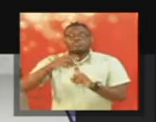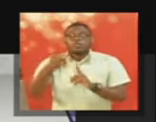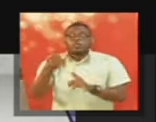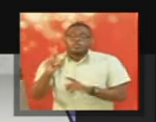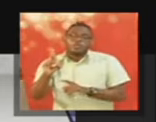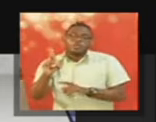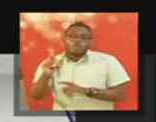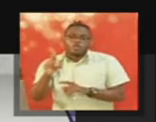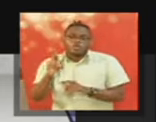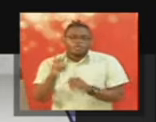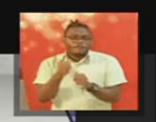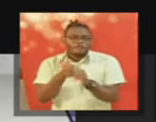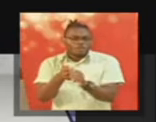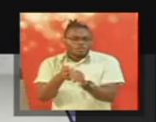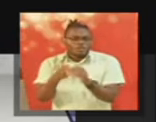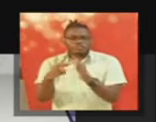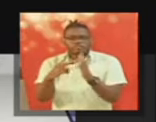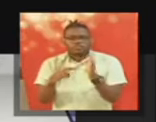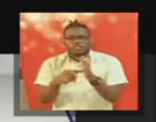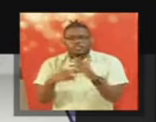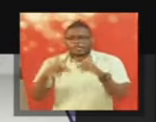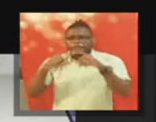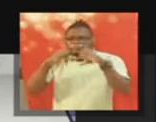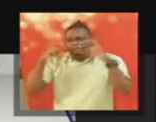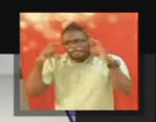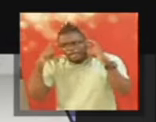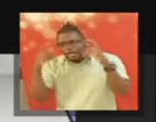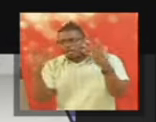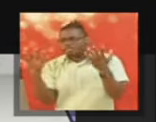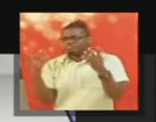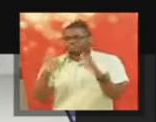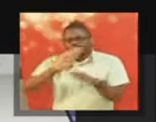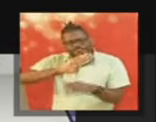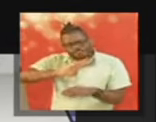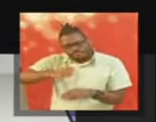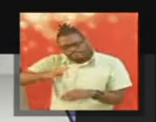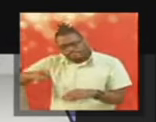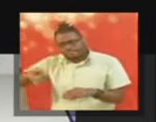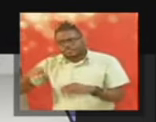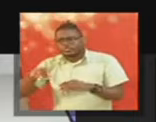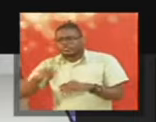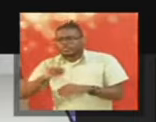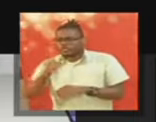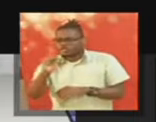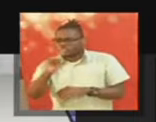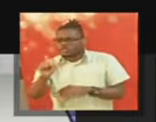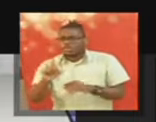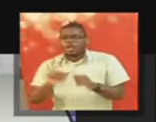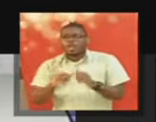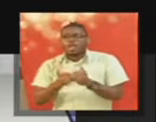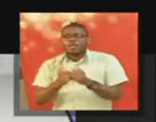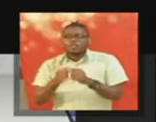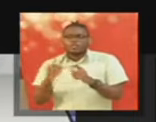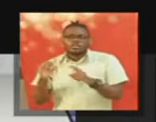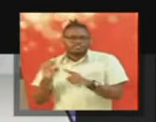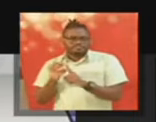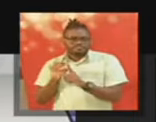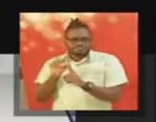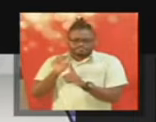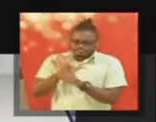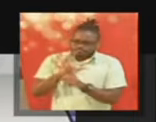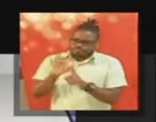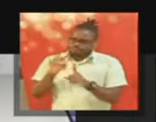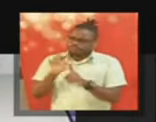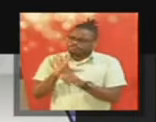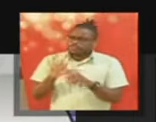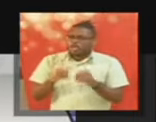Parasram, is how is this going to impact certain policies, such as how many vaccines are we going to be